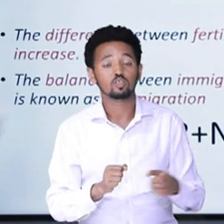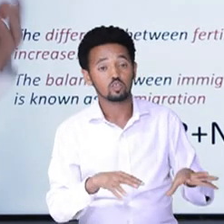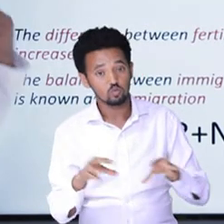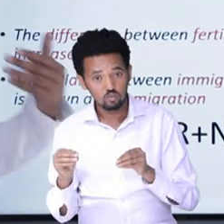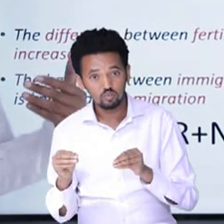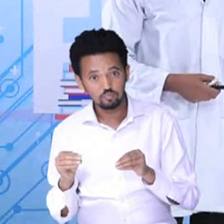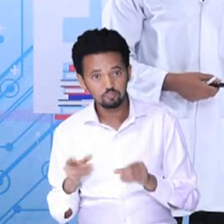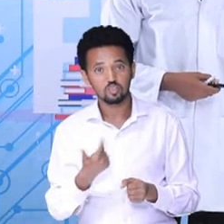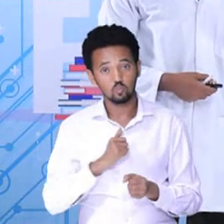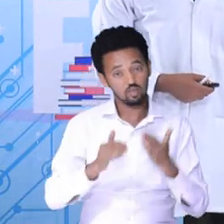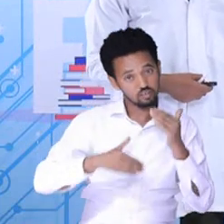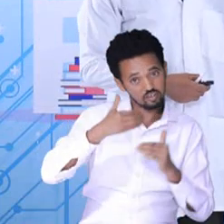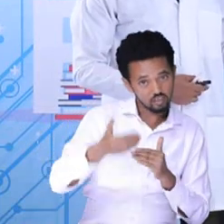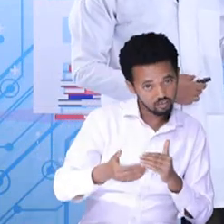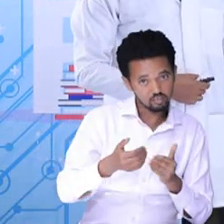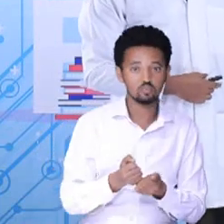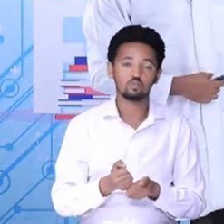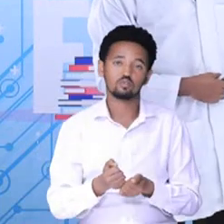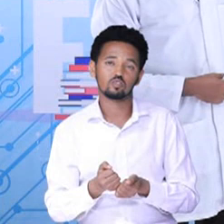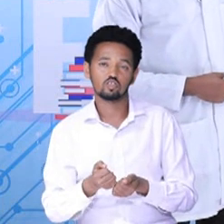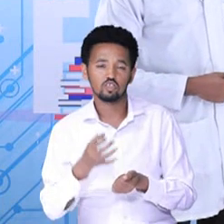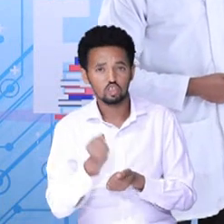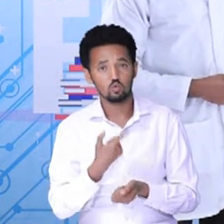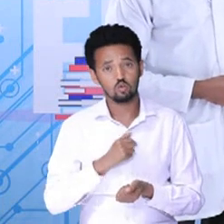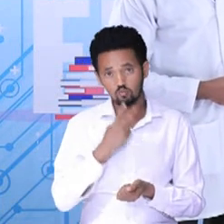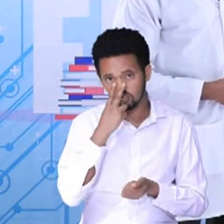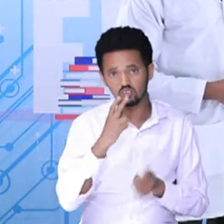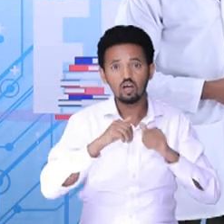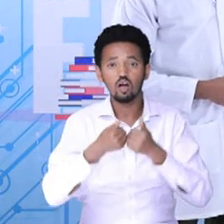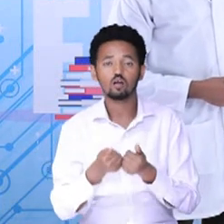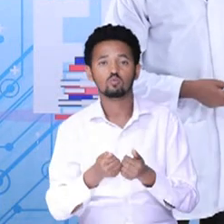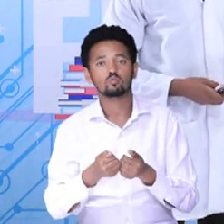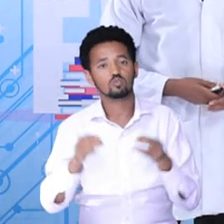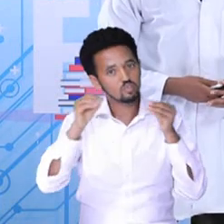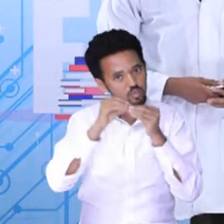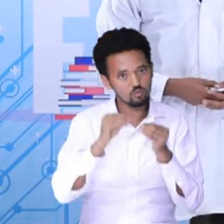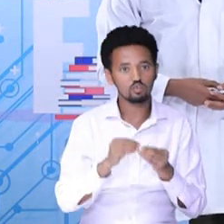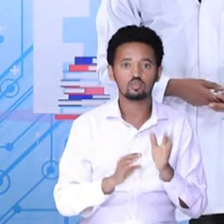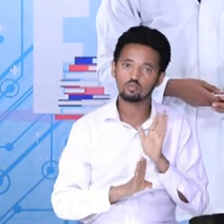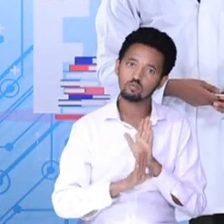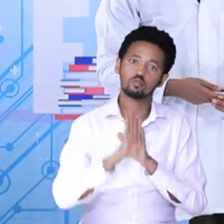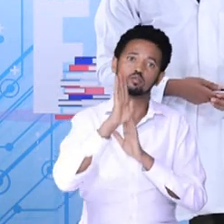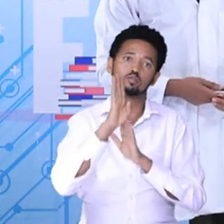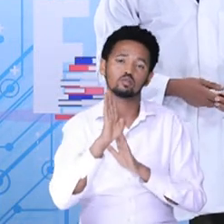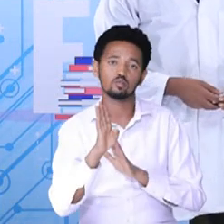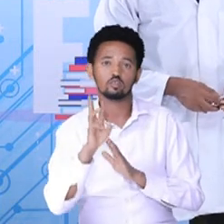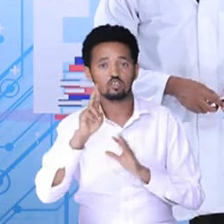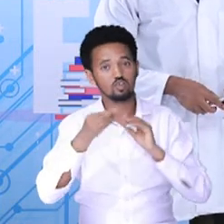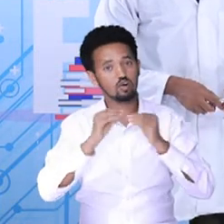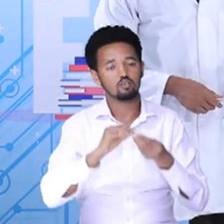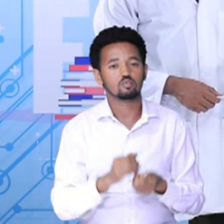Students, in our next session, we will see how to calculate this population growth rate.